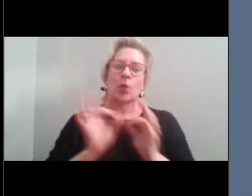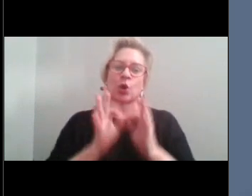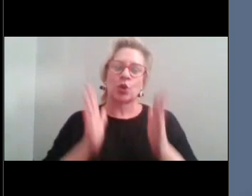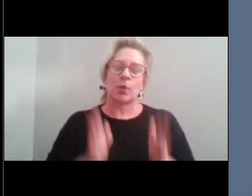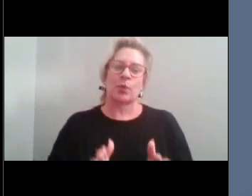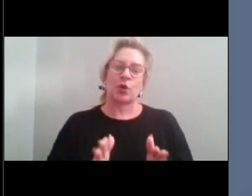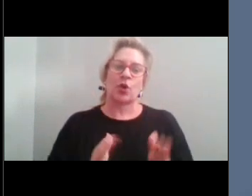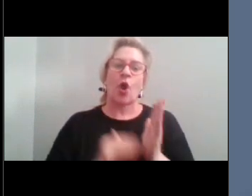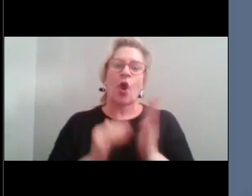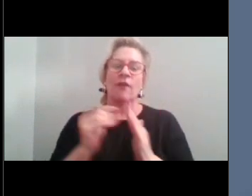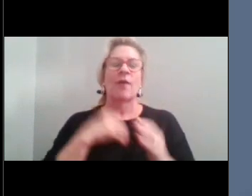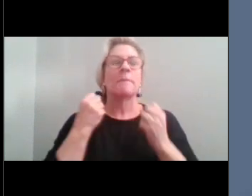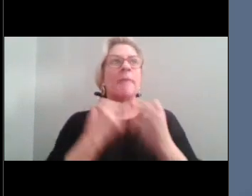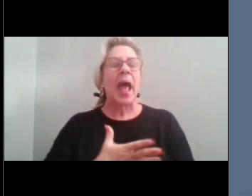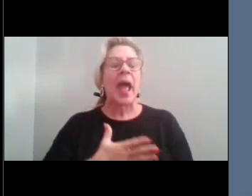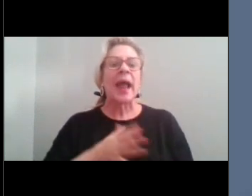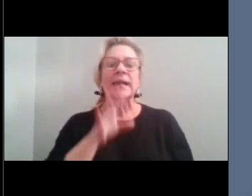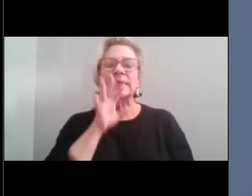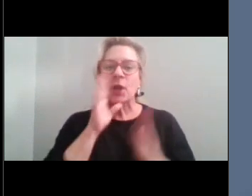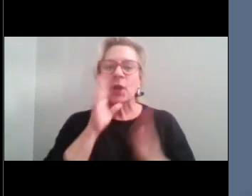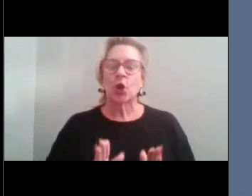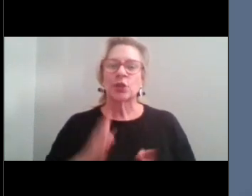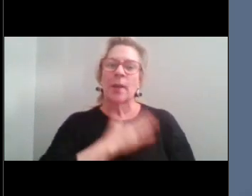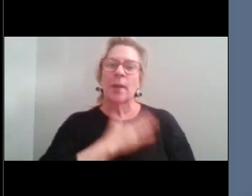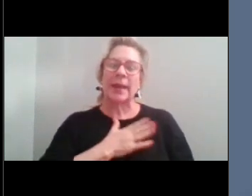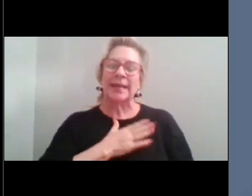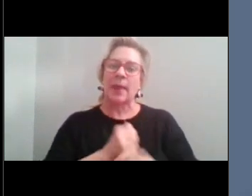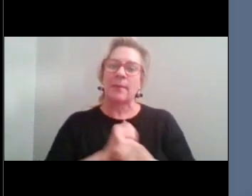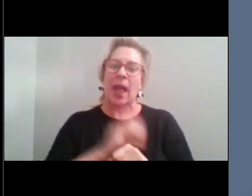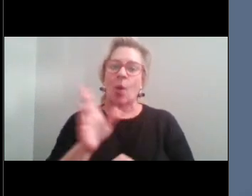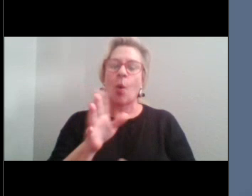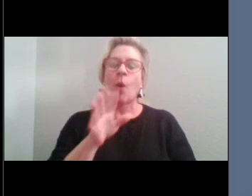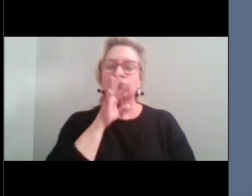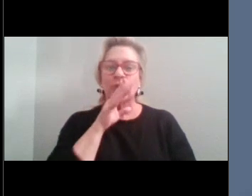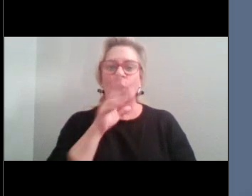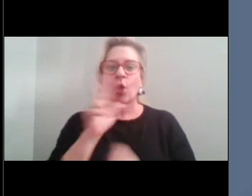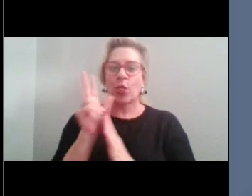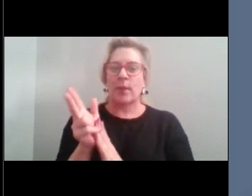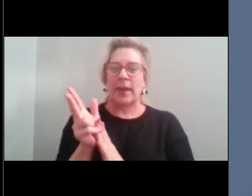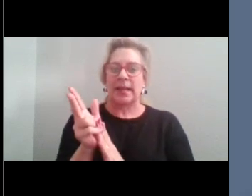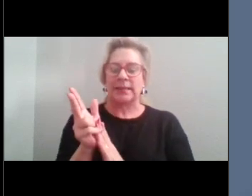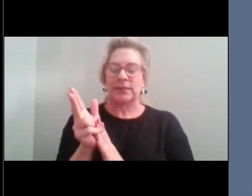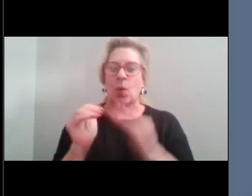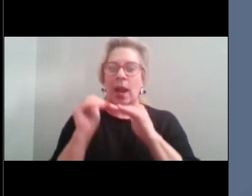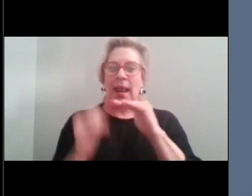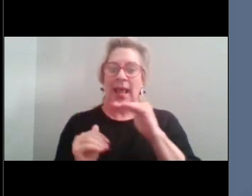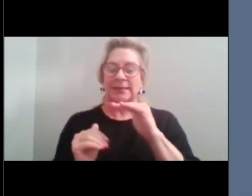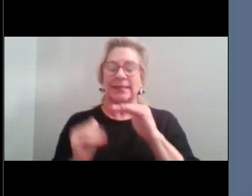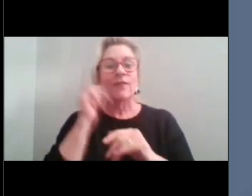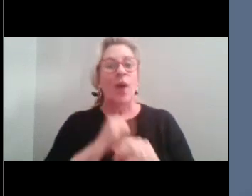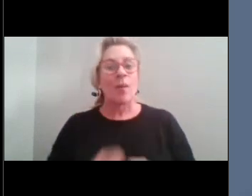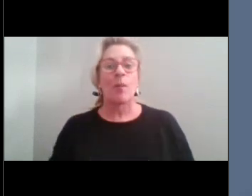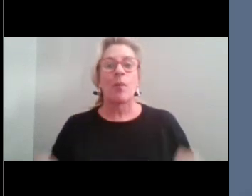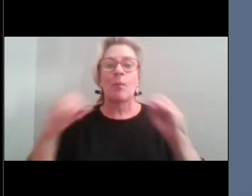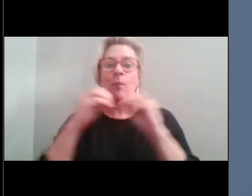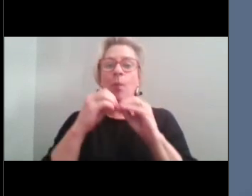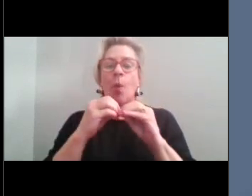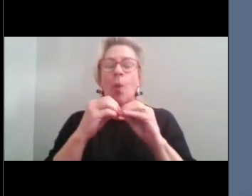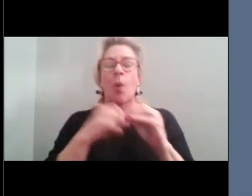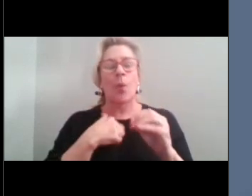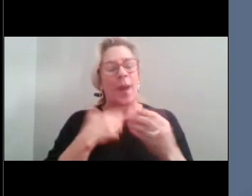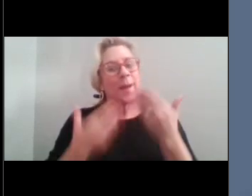many speakers, we ask that you make your point in 3 minutes or less. If for some reason we have many speakers on any single topic, we reserve the right to